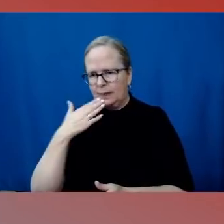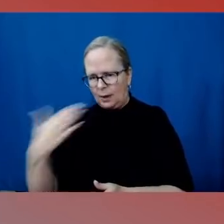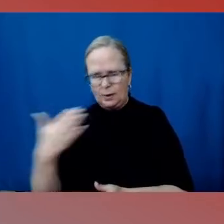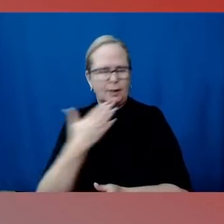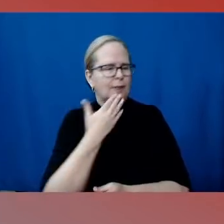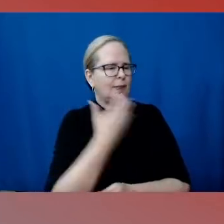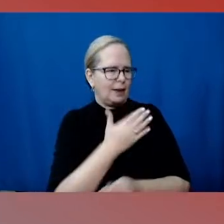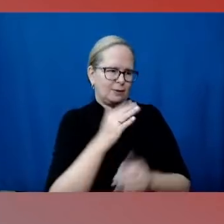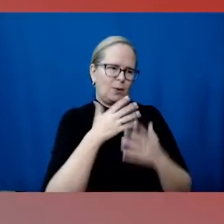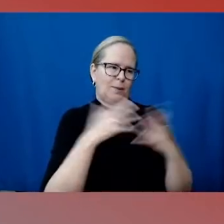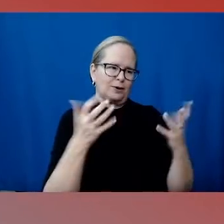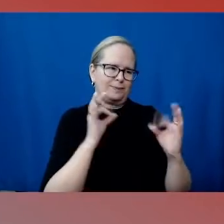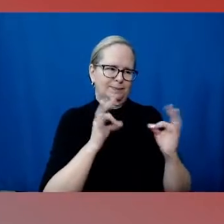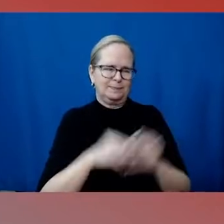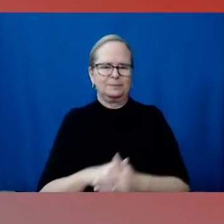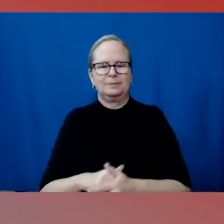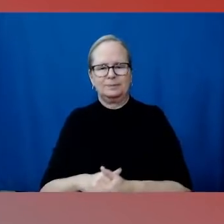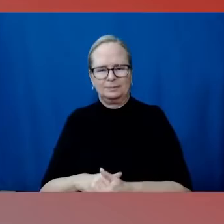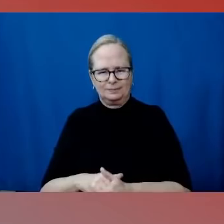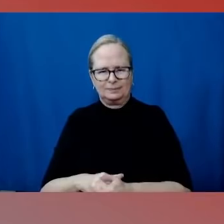for joining us, Adam.